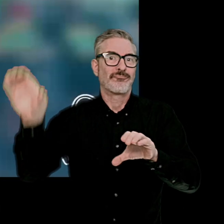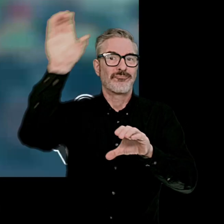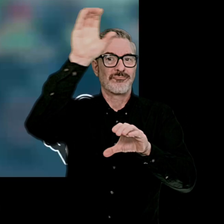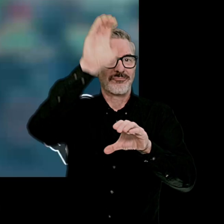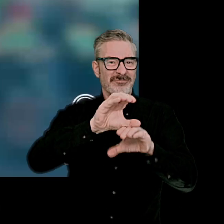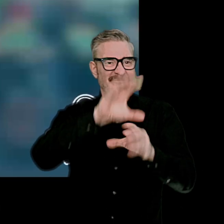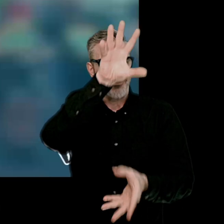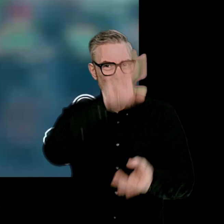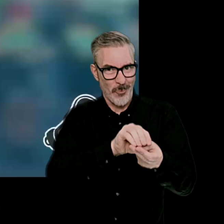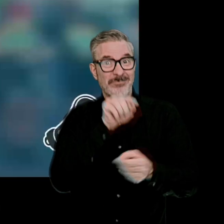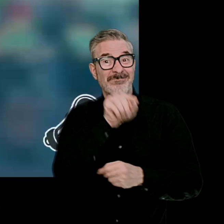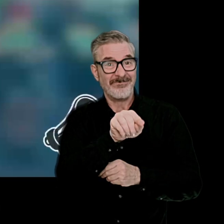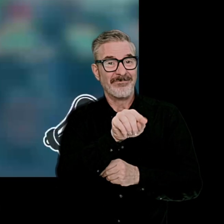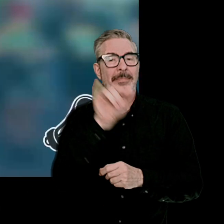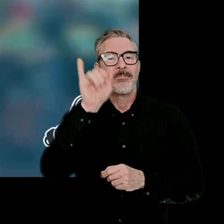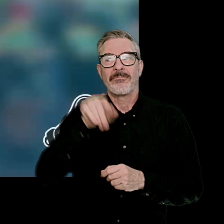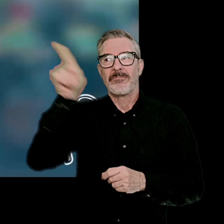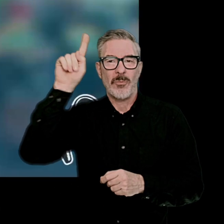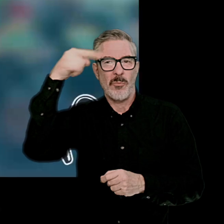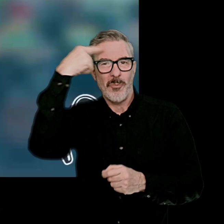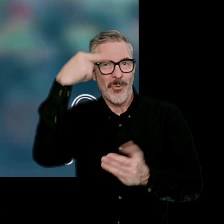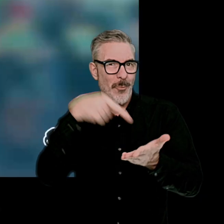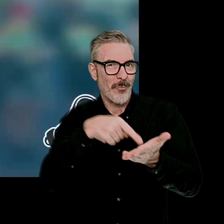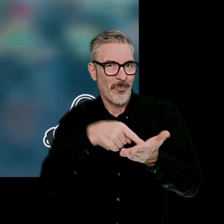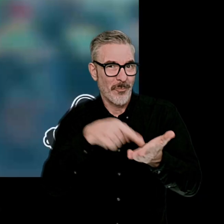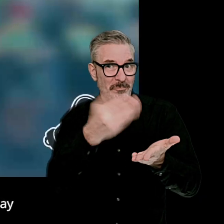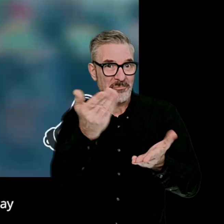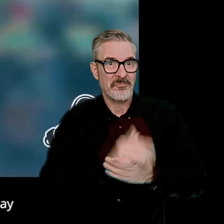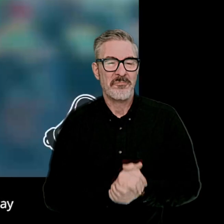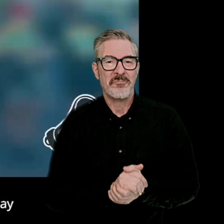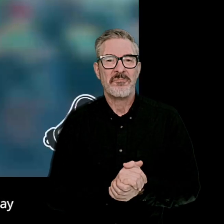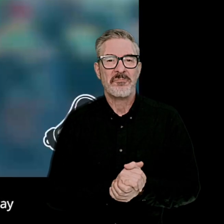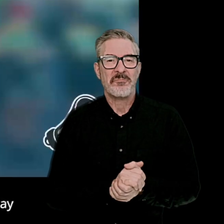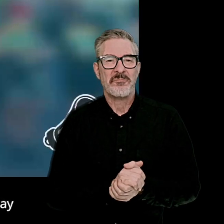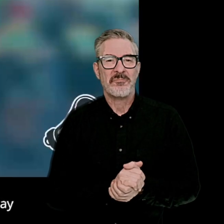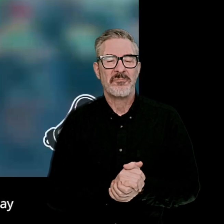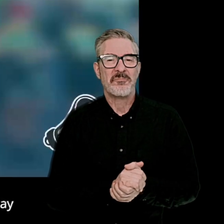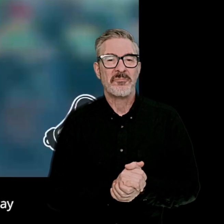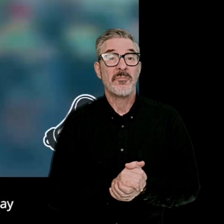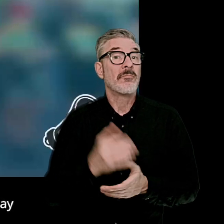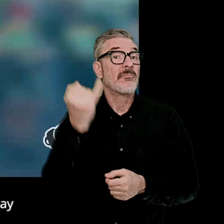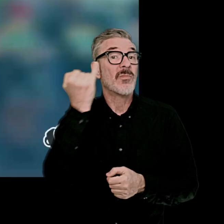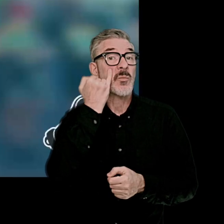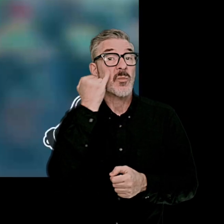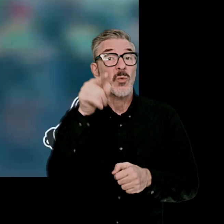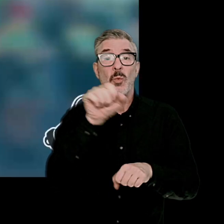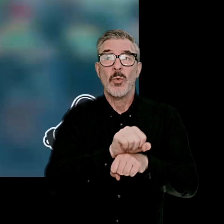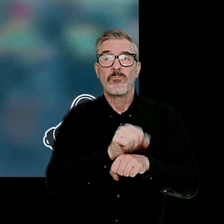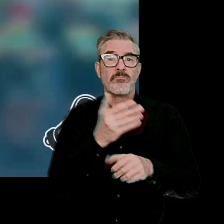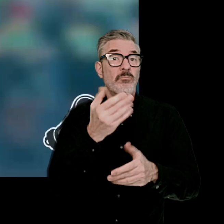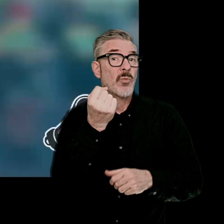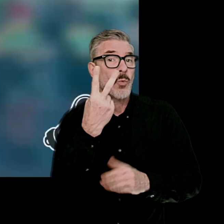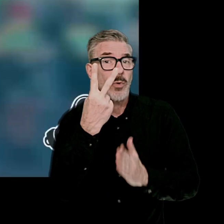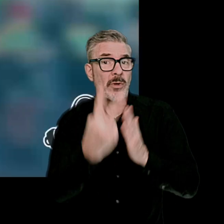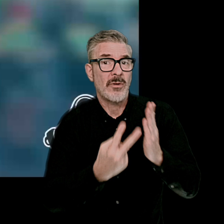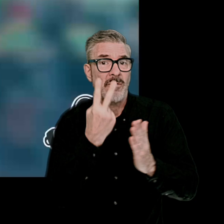with that, if you work on a statutory holiday, you would receive an average day's pay and